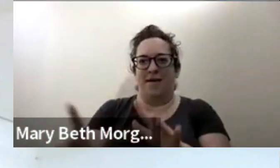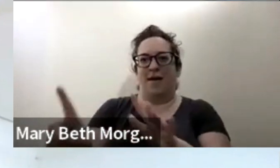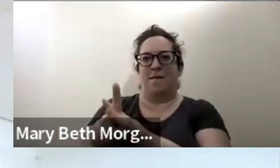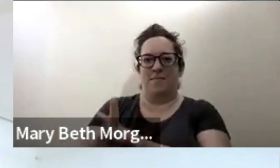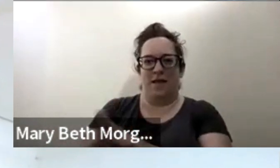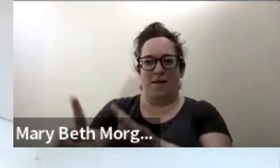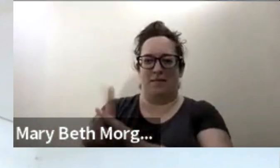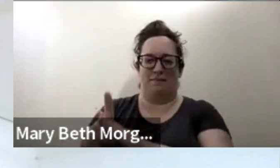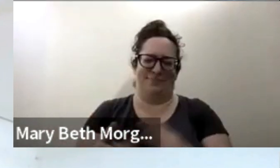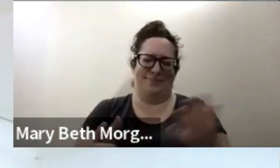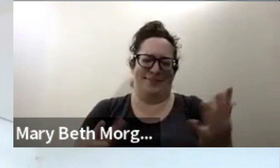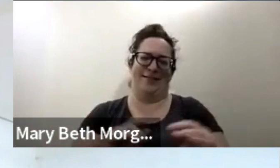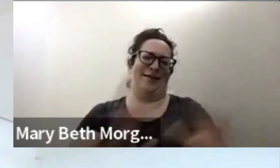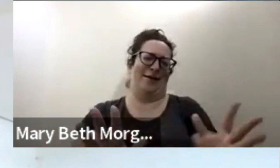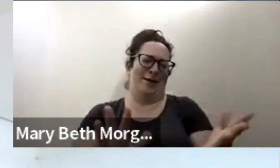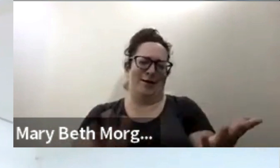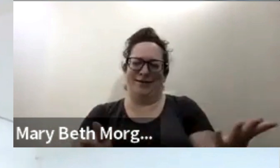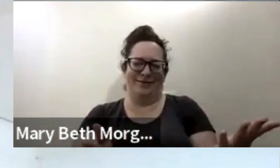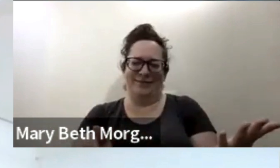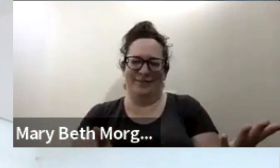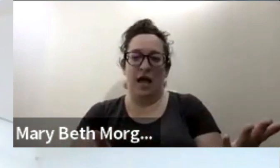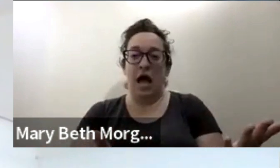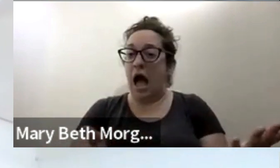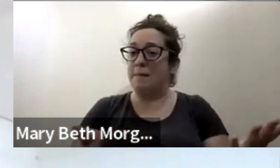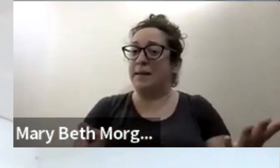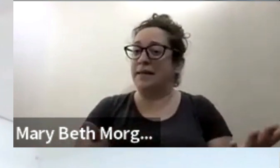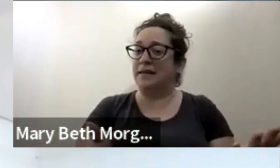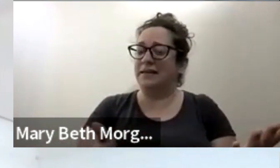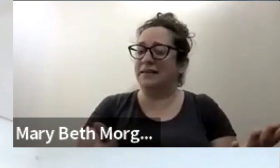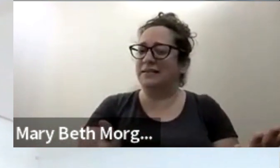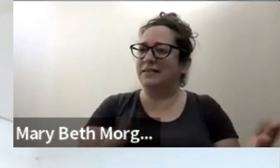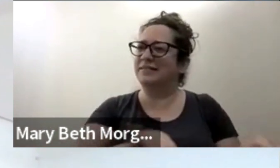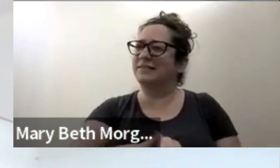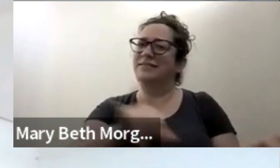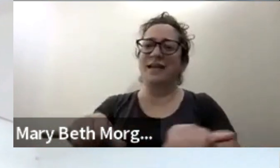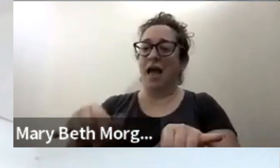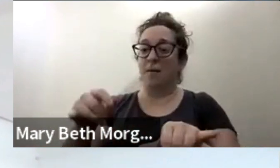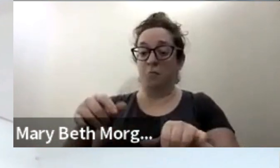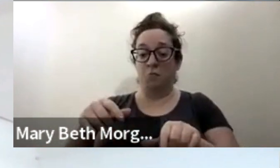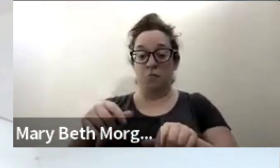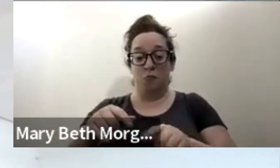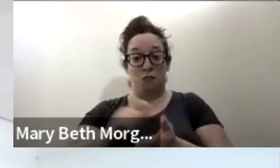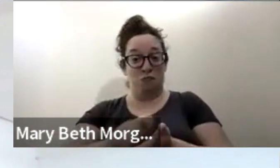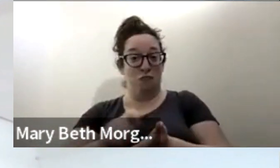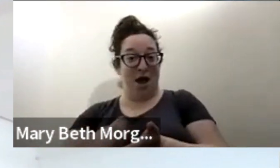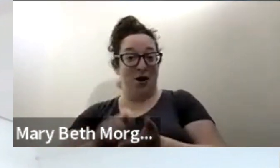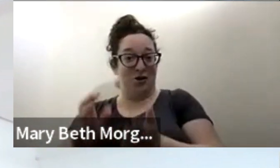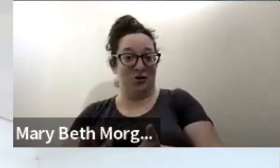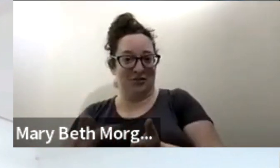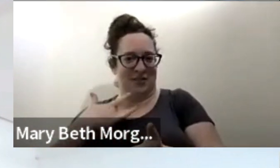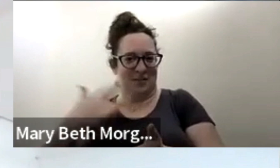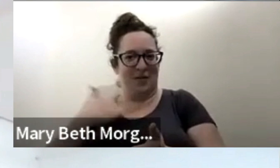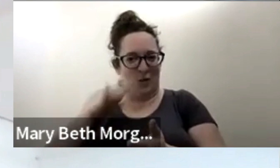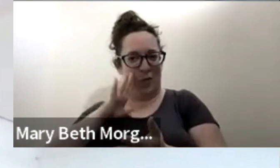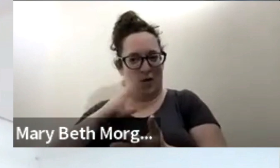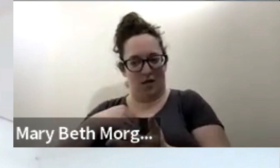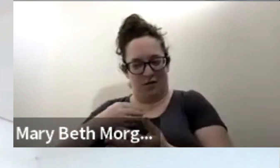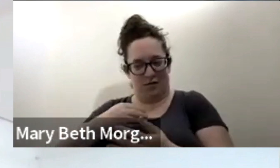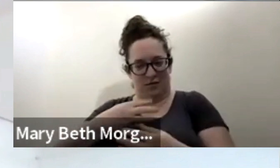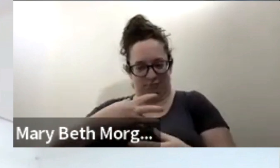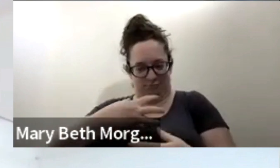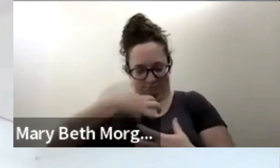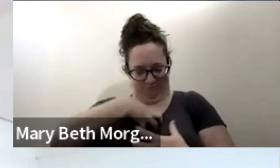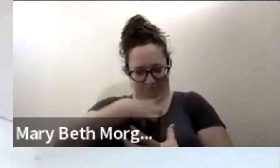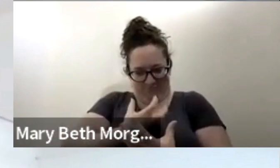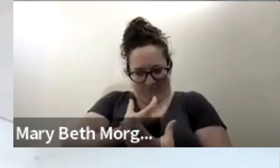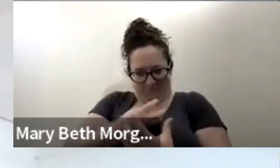really hard not to see, as every writer writes some of themselves into what they write and into their characters, that what he's